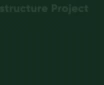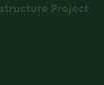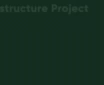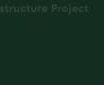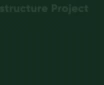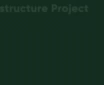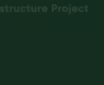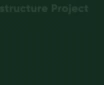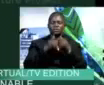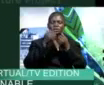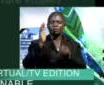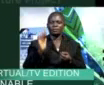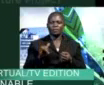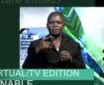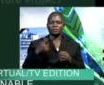understand there's some audio challenges